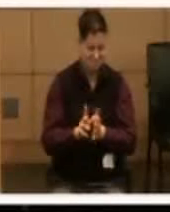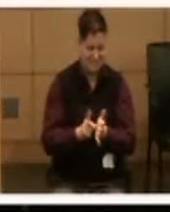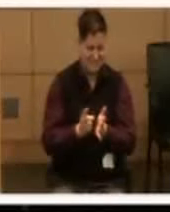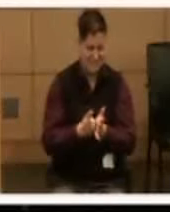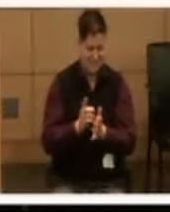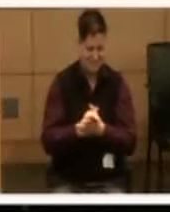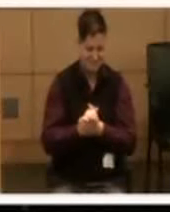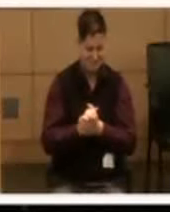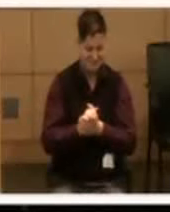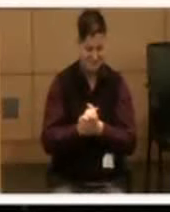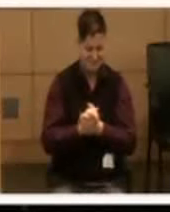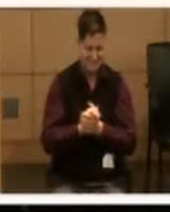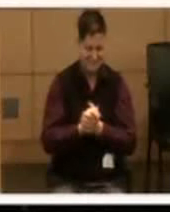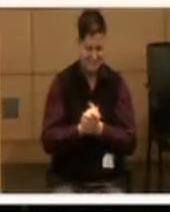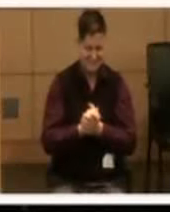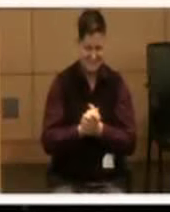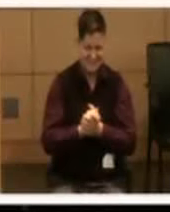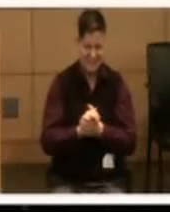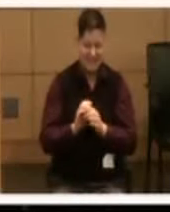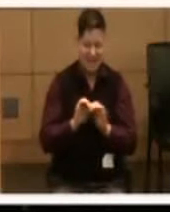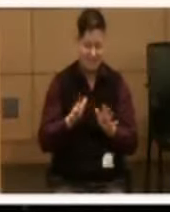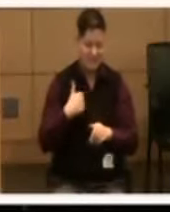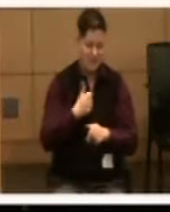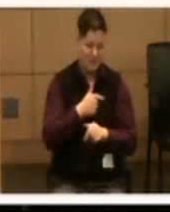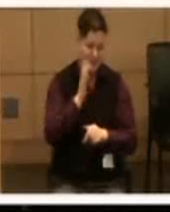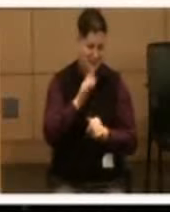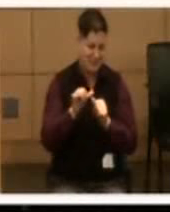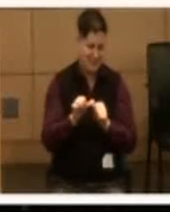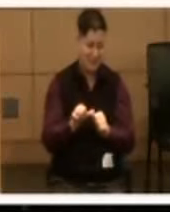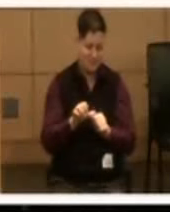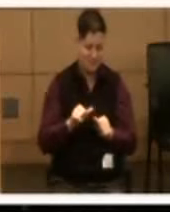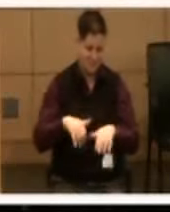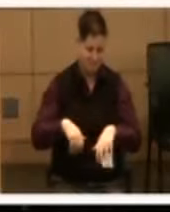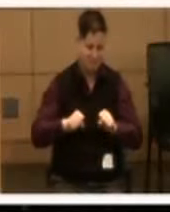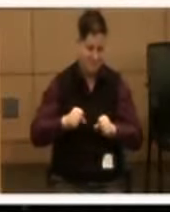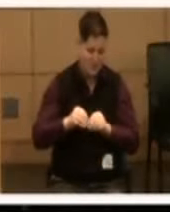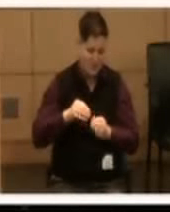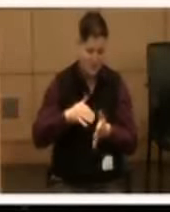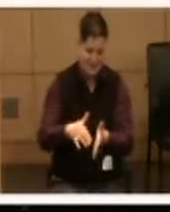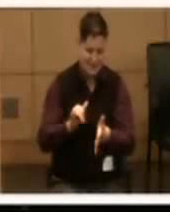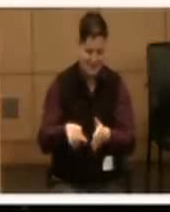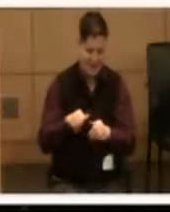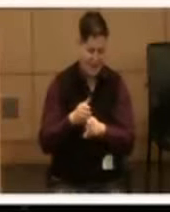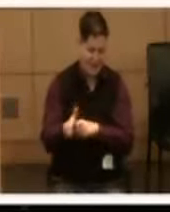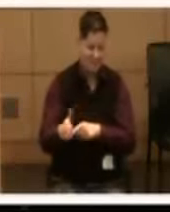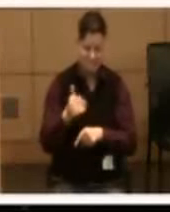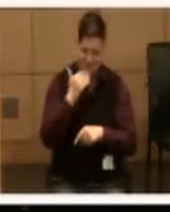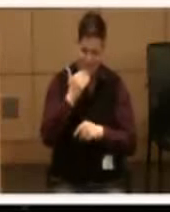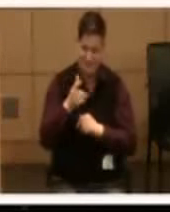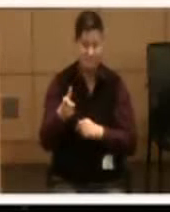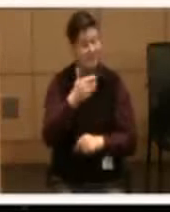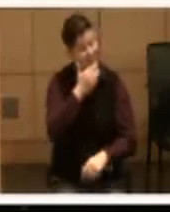And then hopefully we will continue to conduct more studies in this area. So I Thank do. Thank you. Mm-hmm.